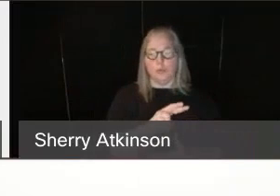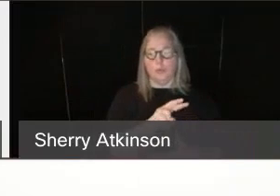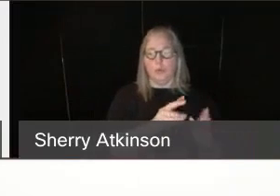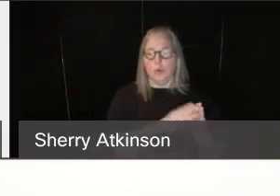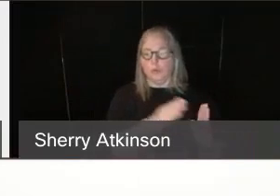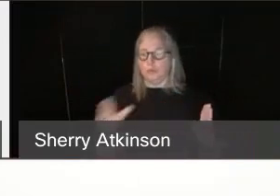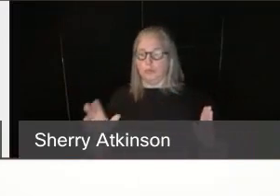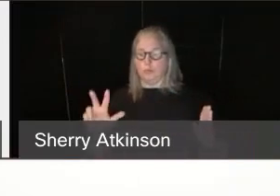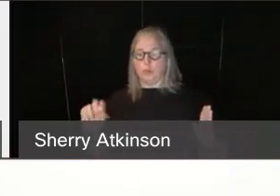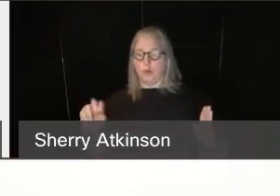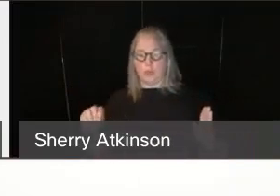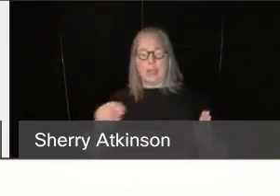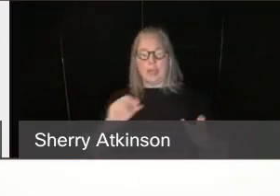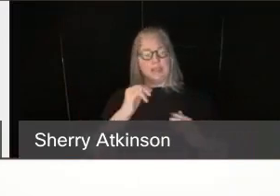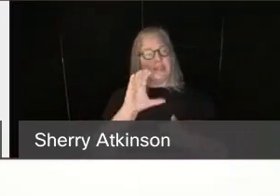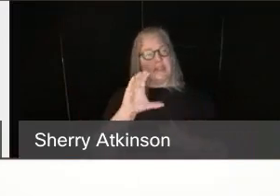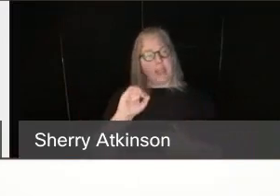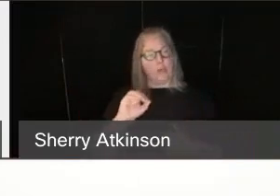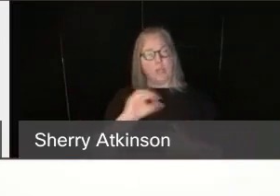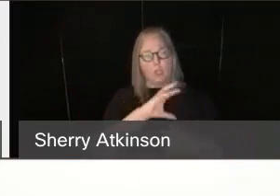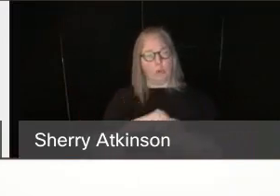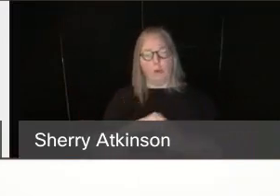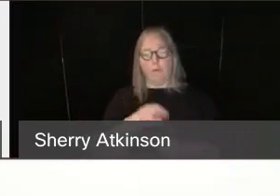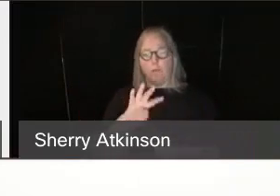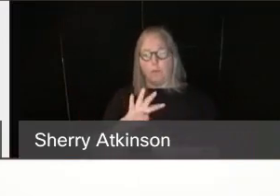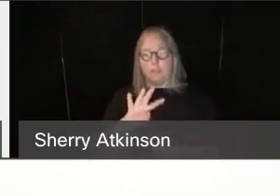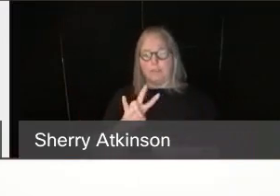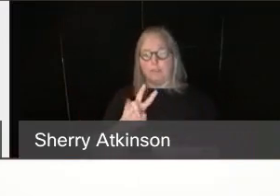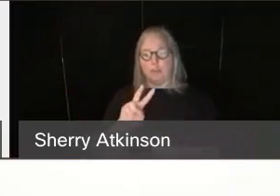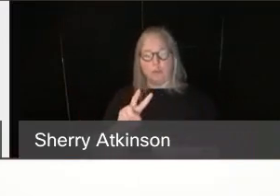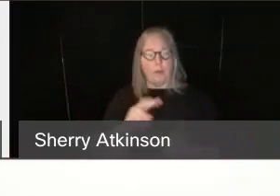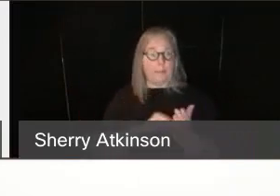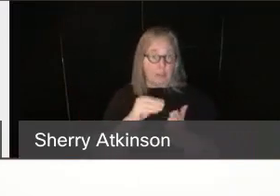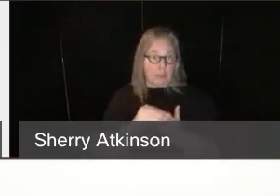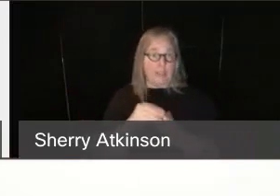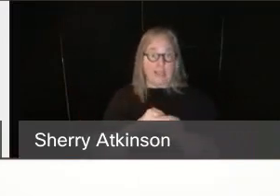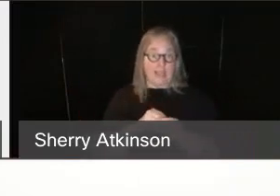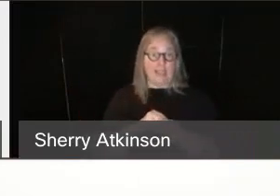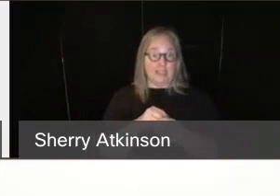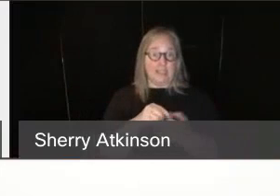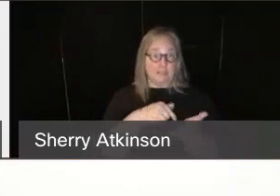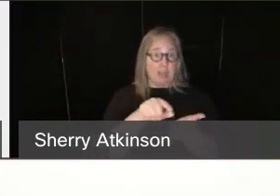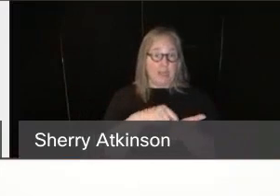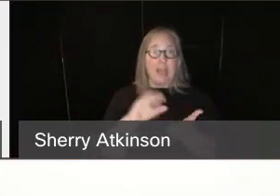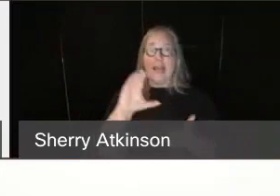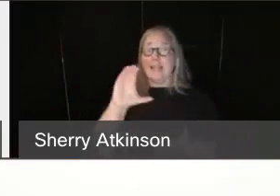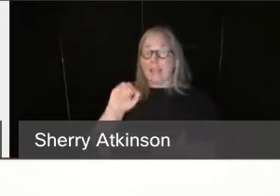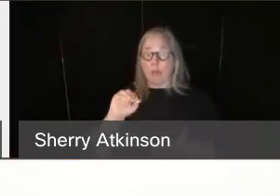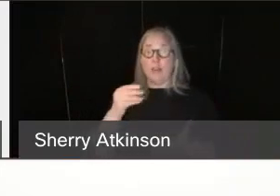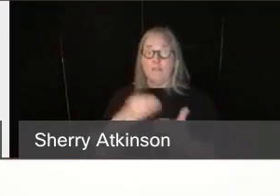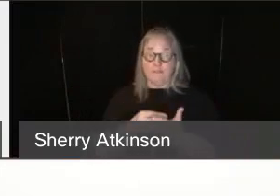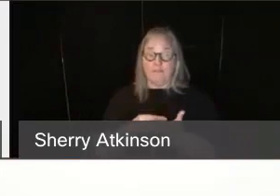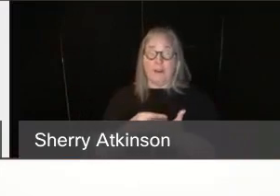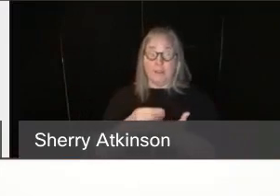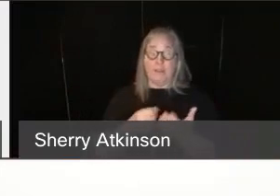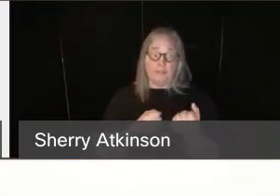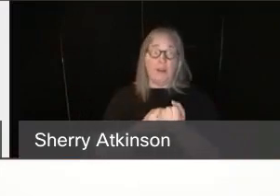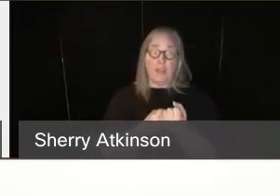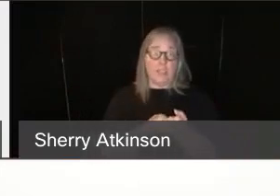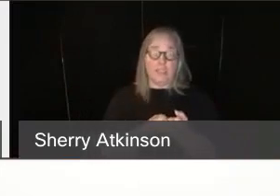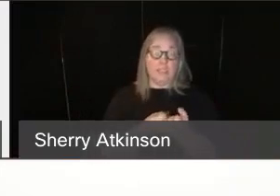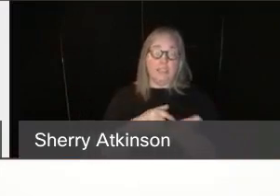included $472 million in spending plan and county-funded spending plan for the school